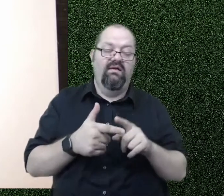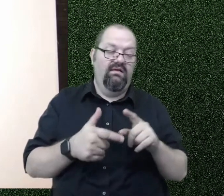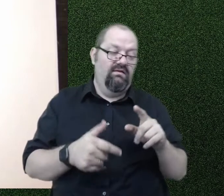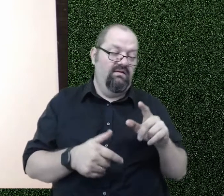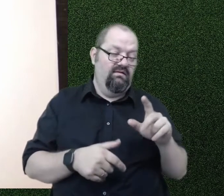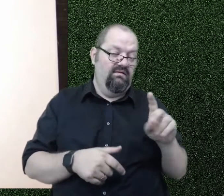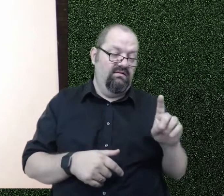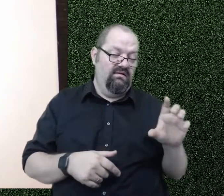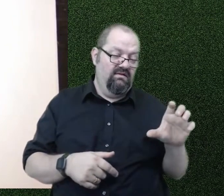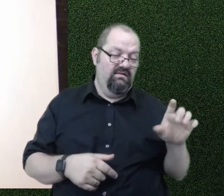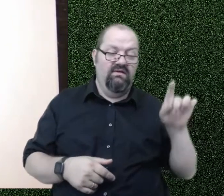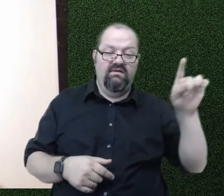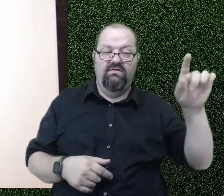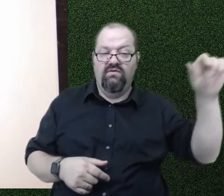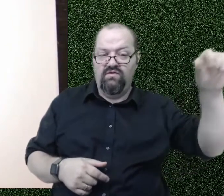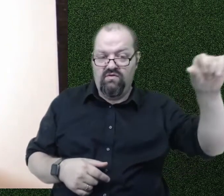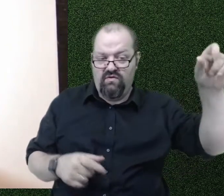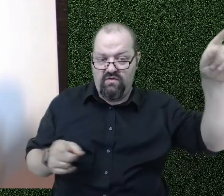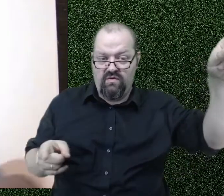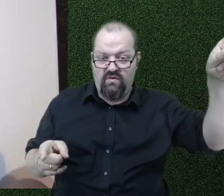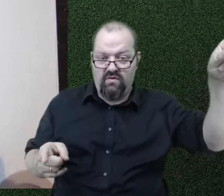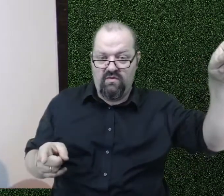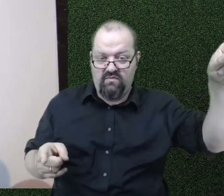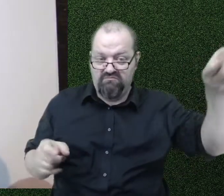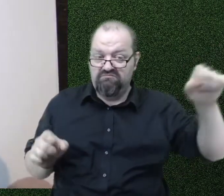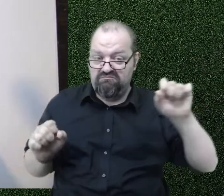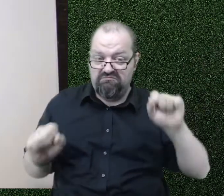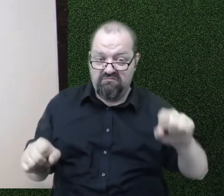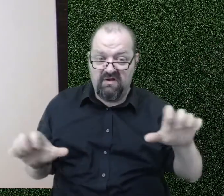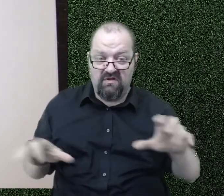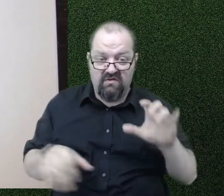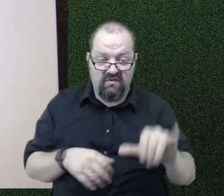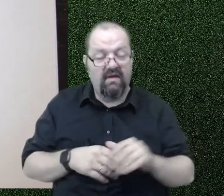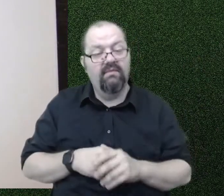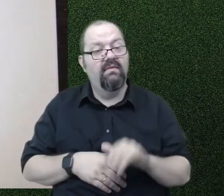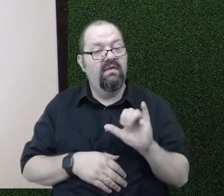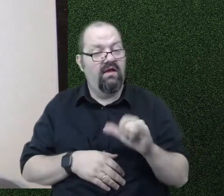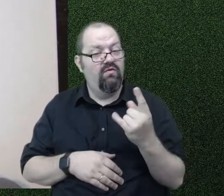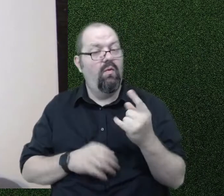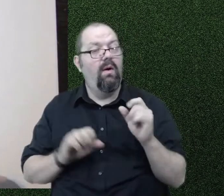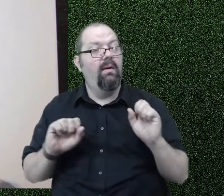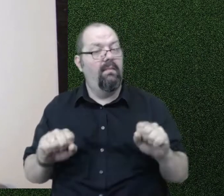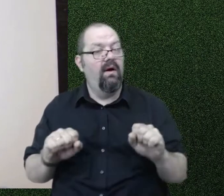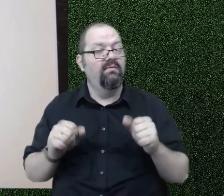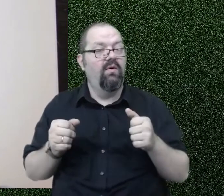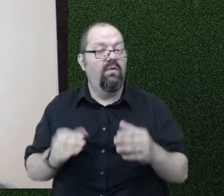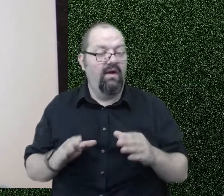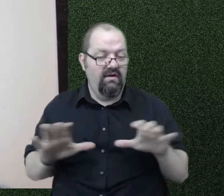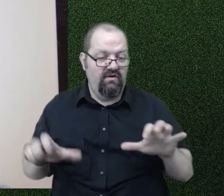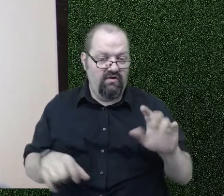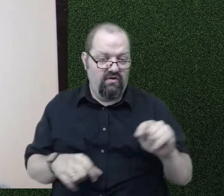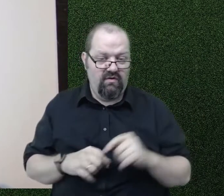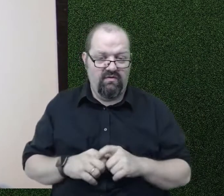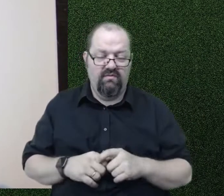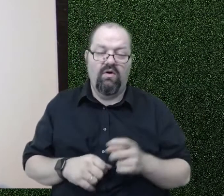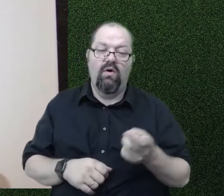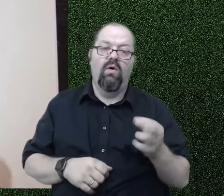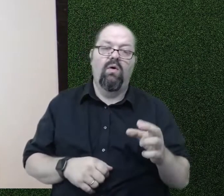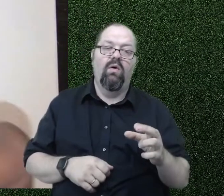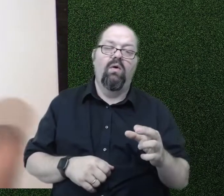York. Let's put that there so it's straight. That's one possibility. Or what's the equivalent displacement,